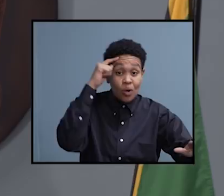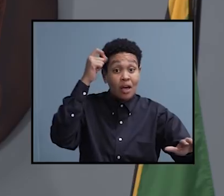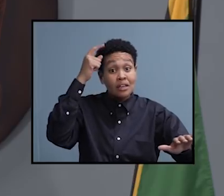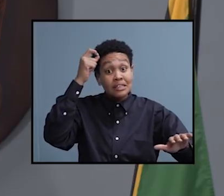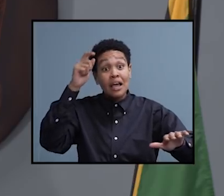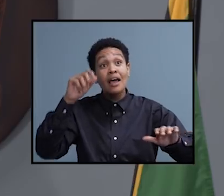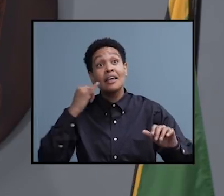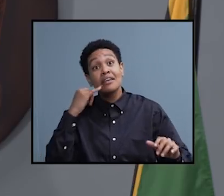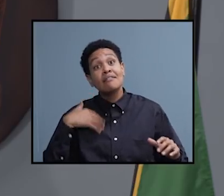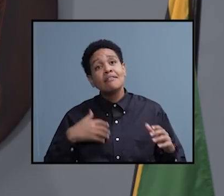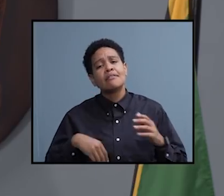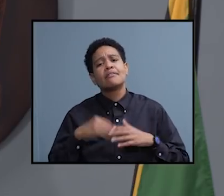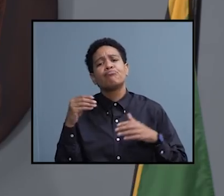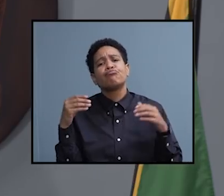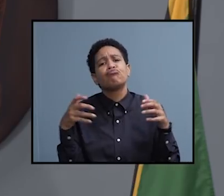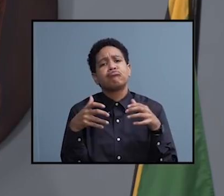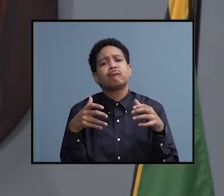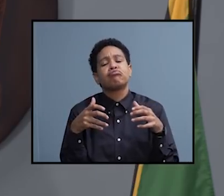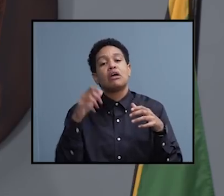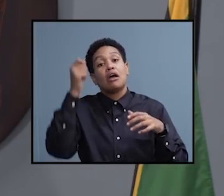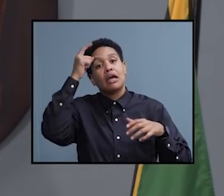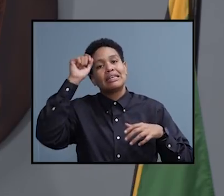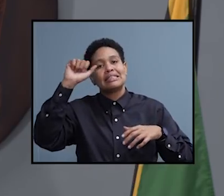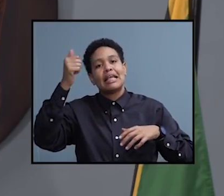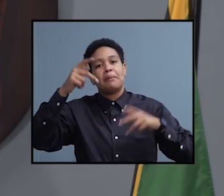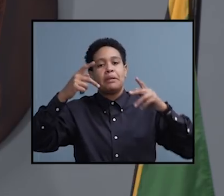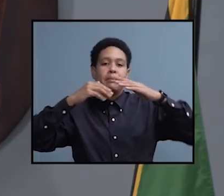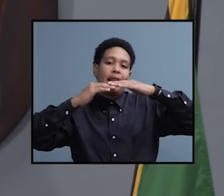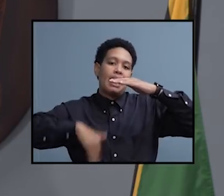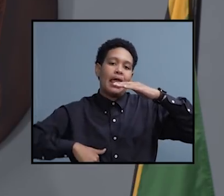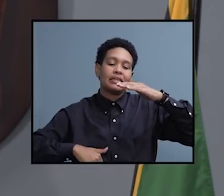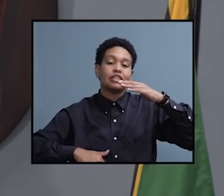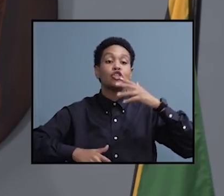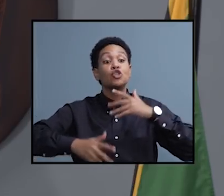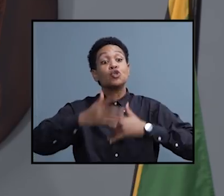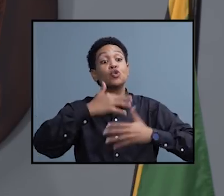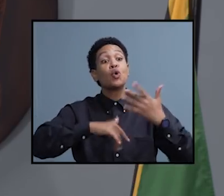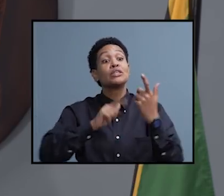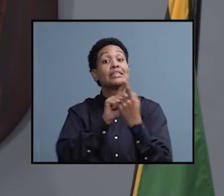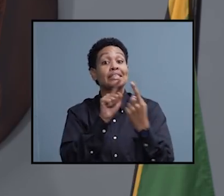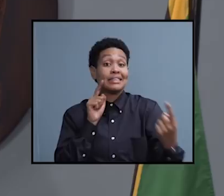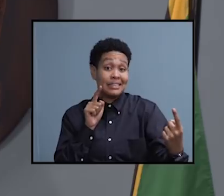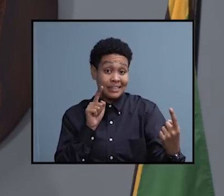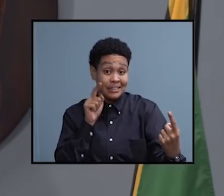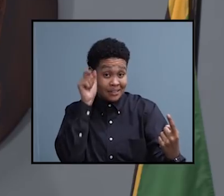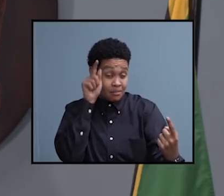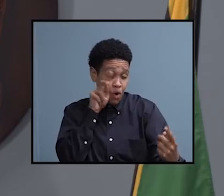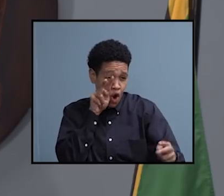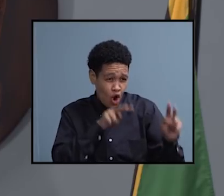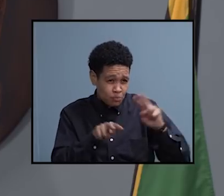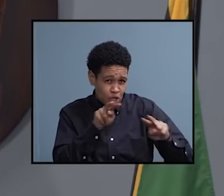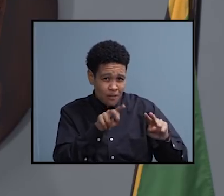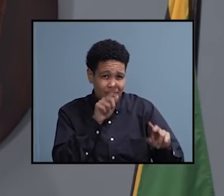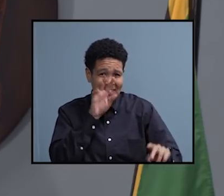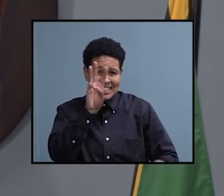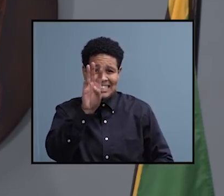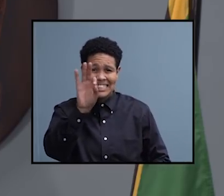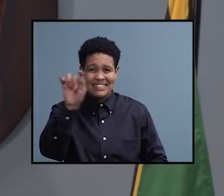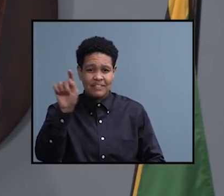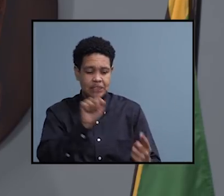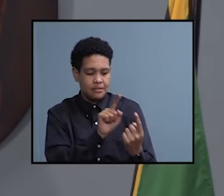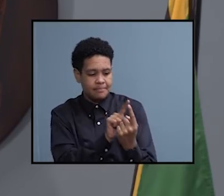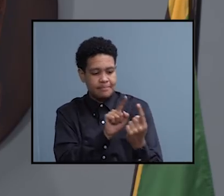any such gatherings of 10 or less, social distancing, that is observing the minimum 6